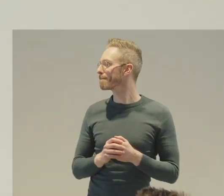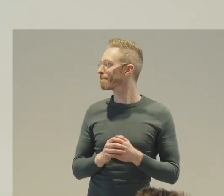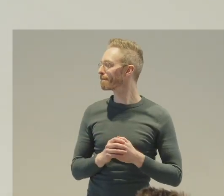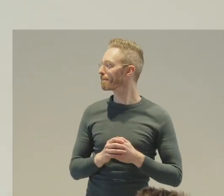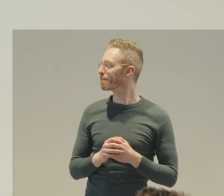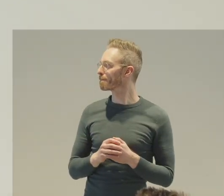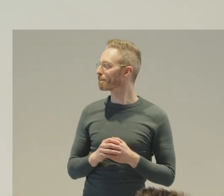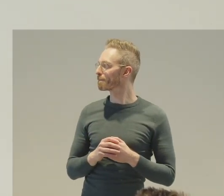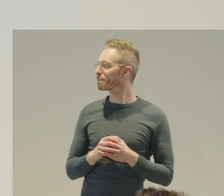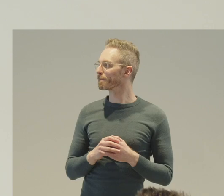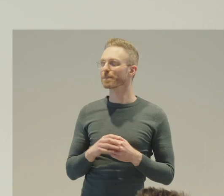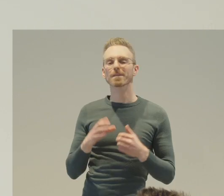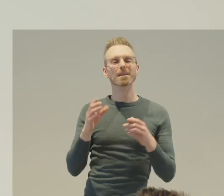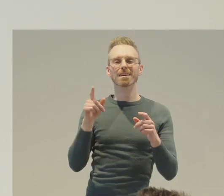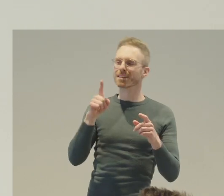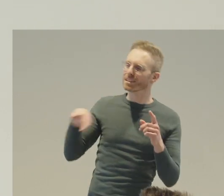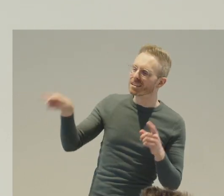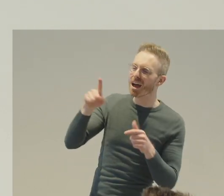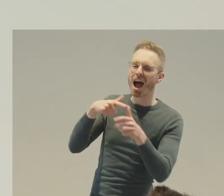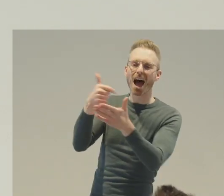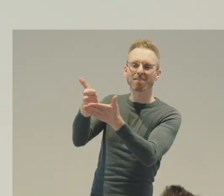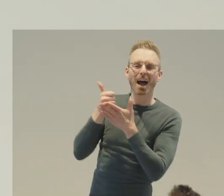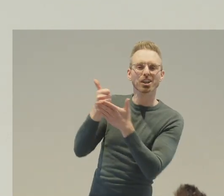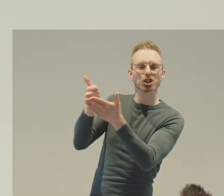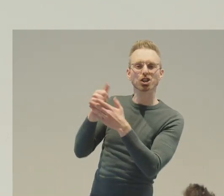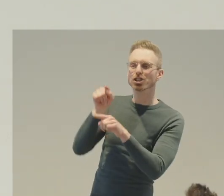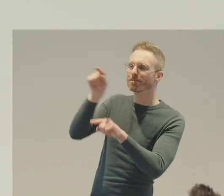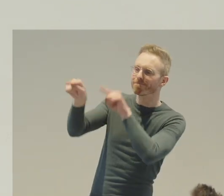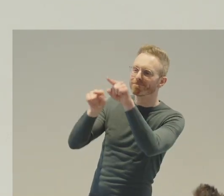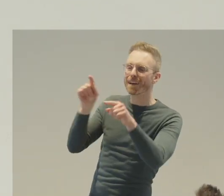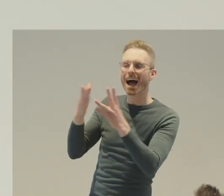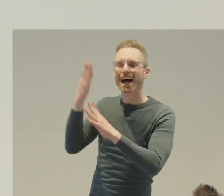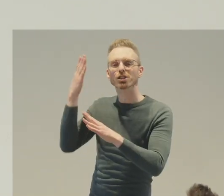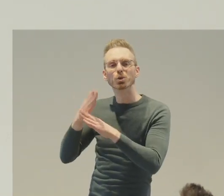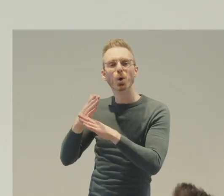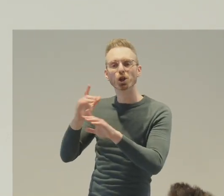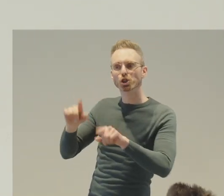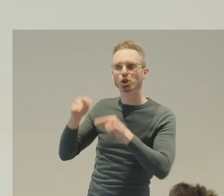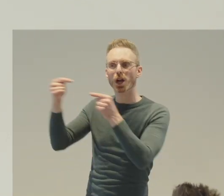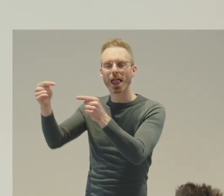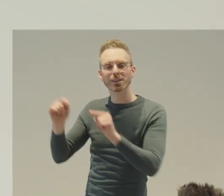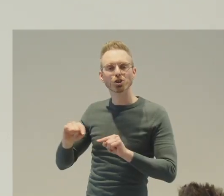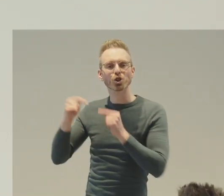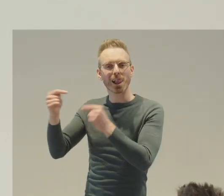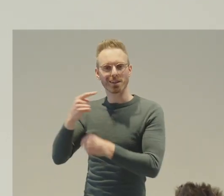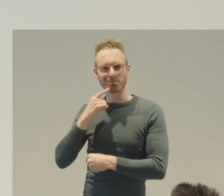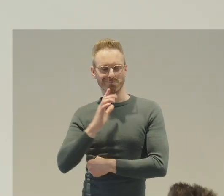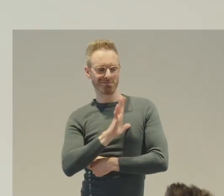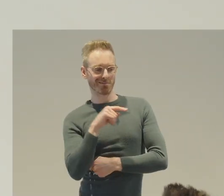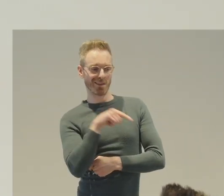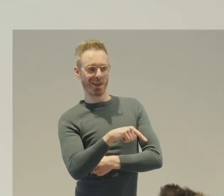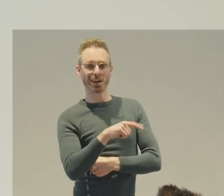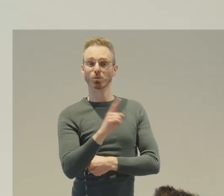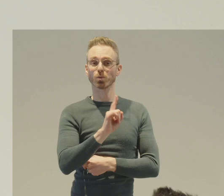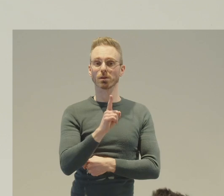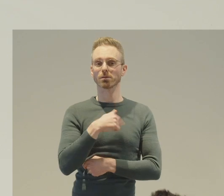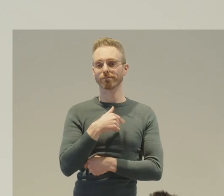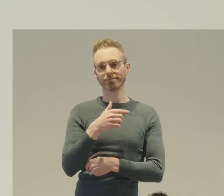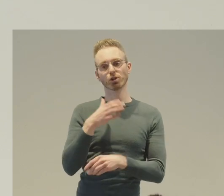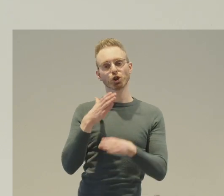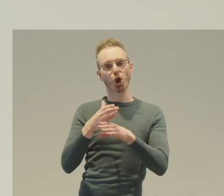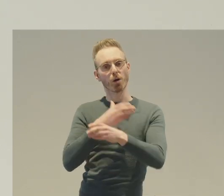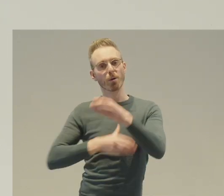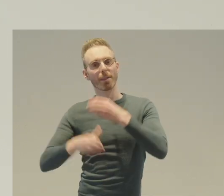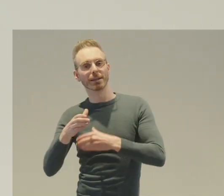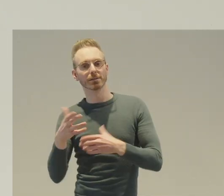saying, oh, that's job replacement. You can only get 20% of hours. And I do have to copy and paste from the staff guidelines from these examples